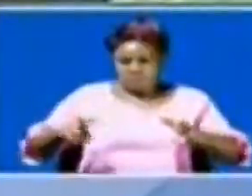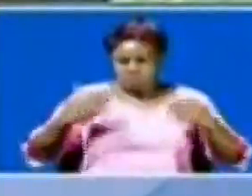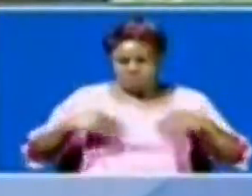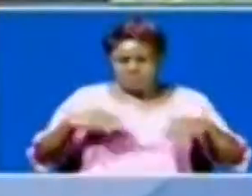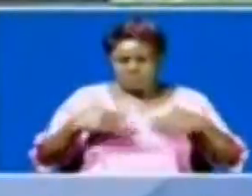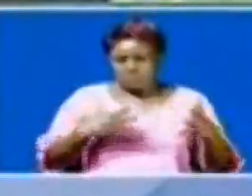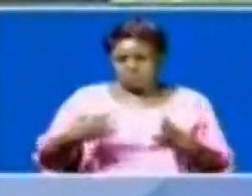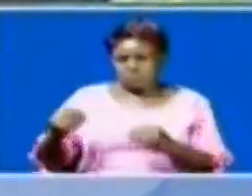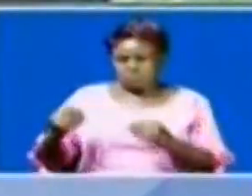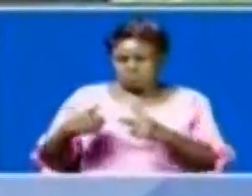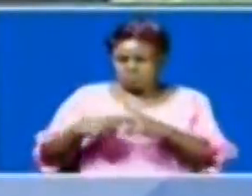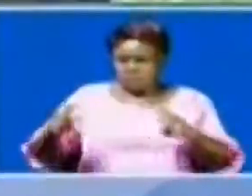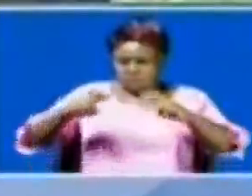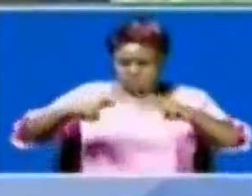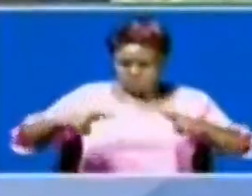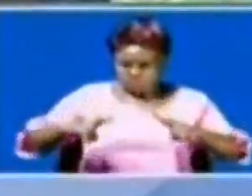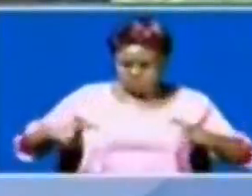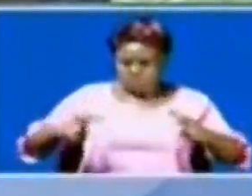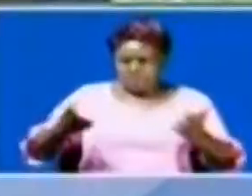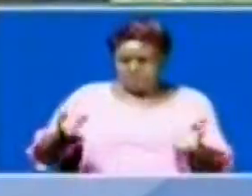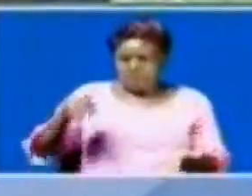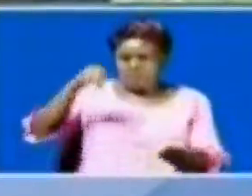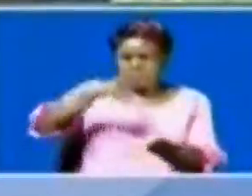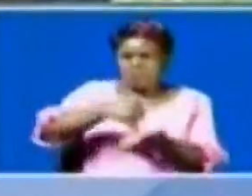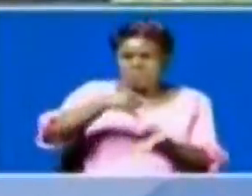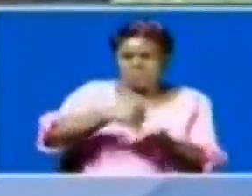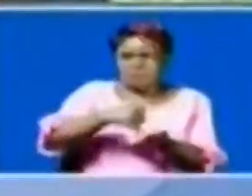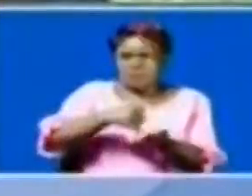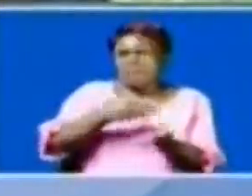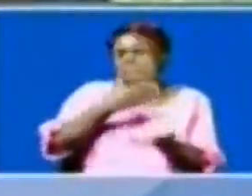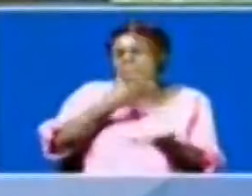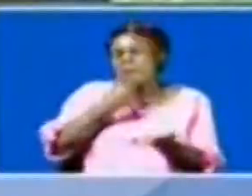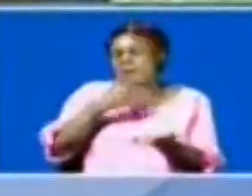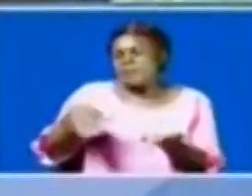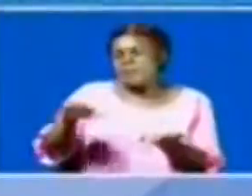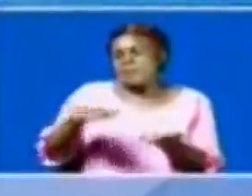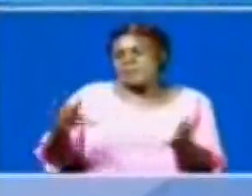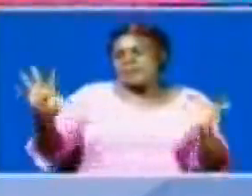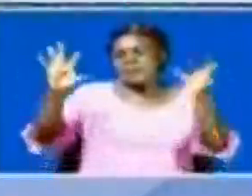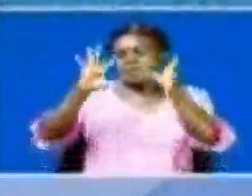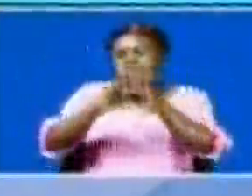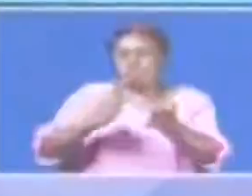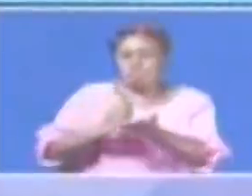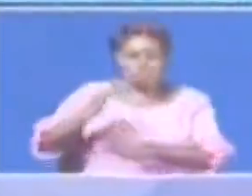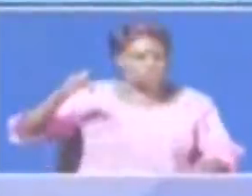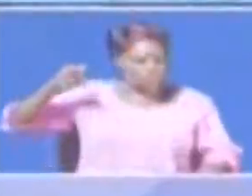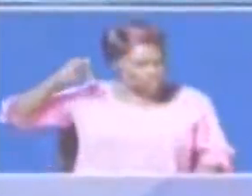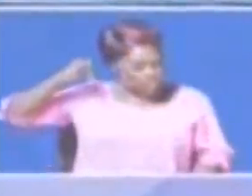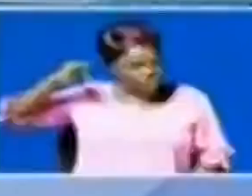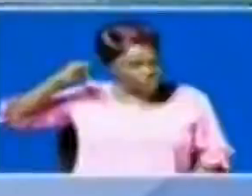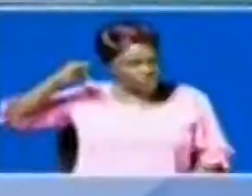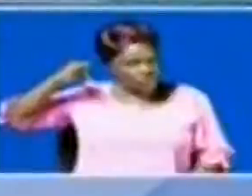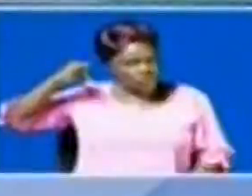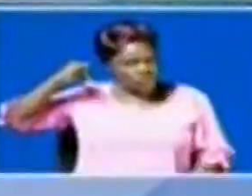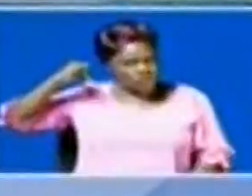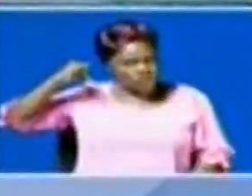to carry out the investigations there. Let's bring in our man in the region, Kevin Ogutu, joining us via the phone, live